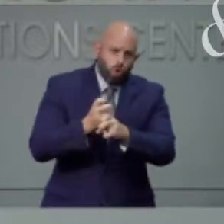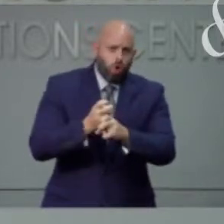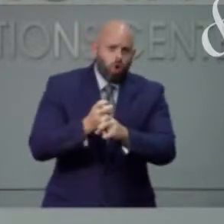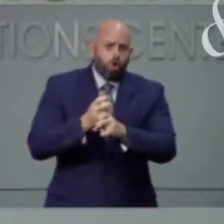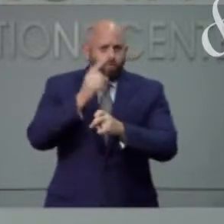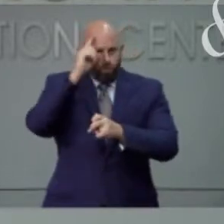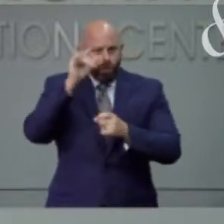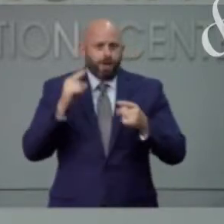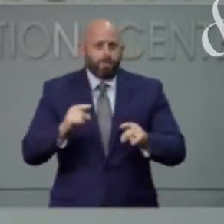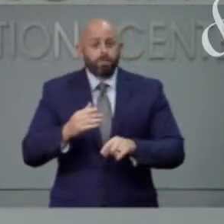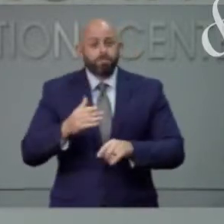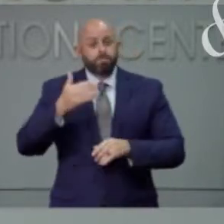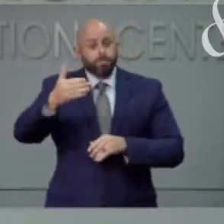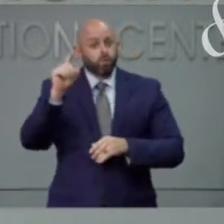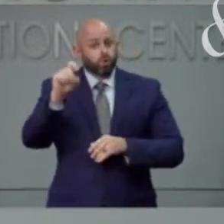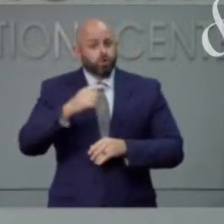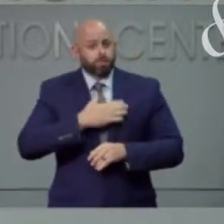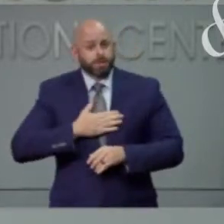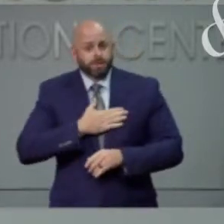Next question, please.